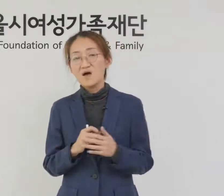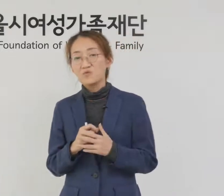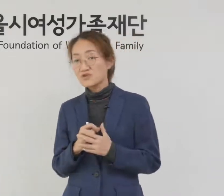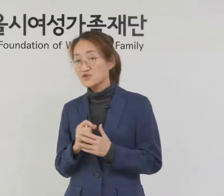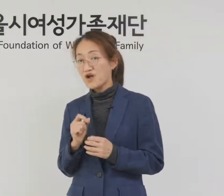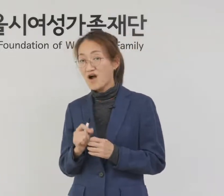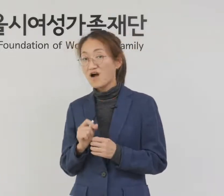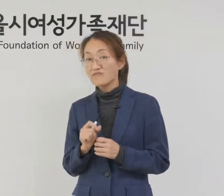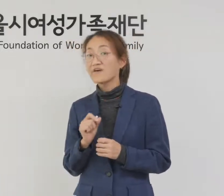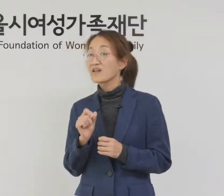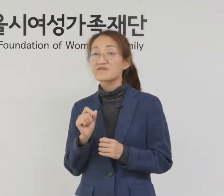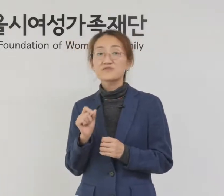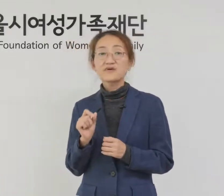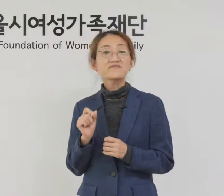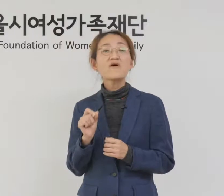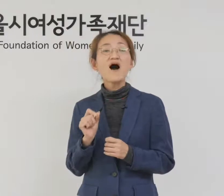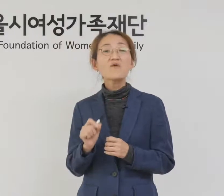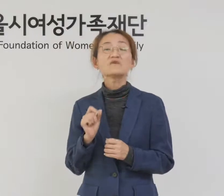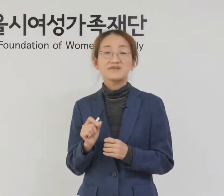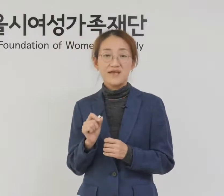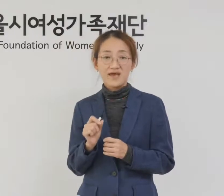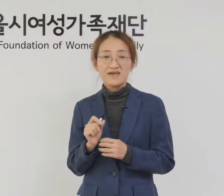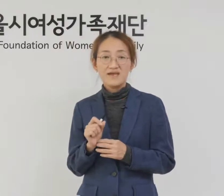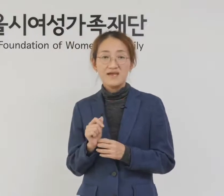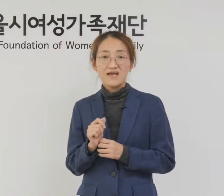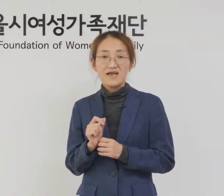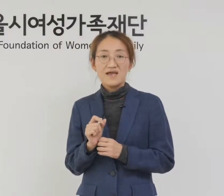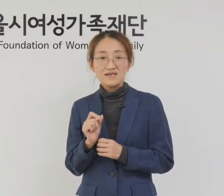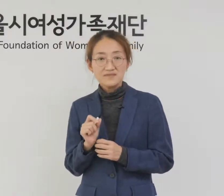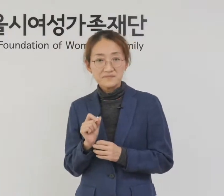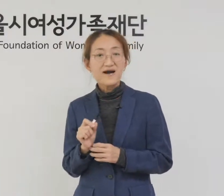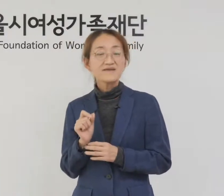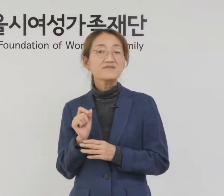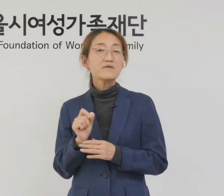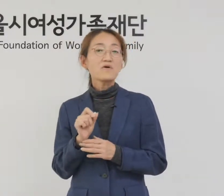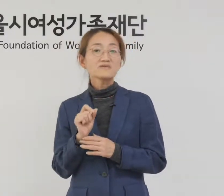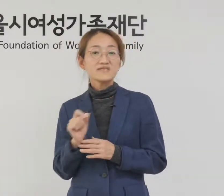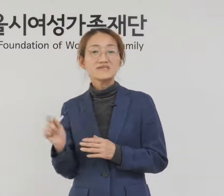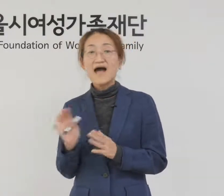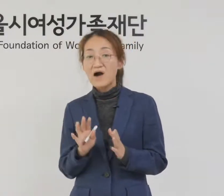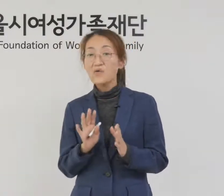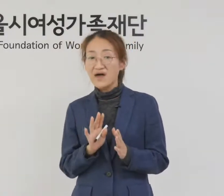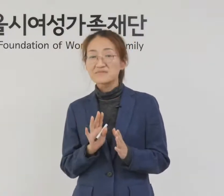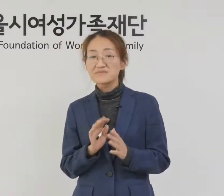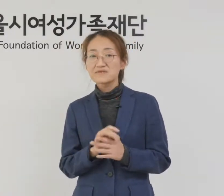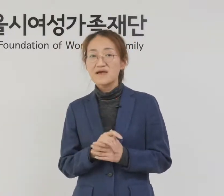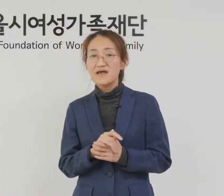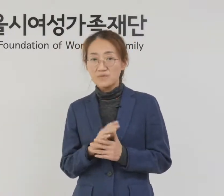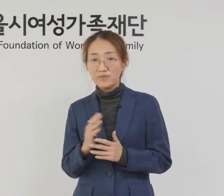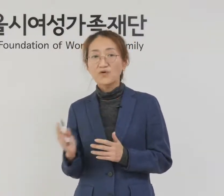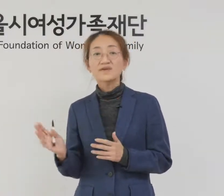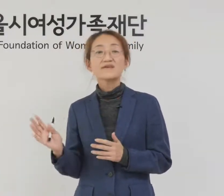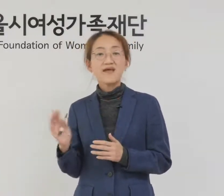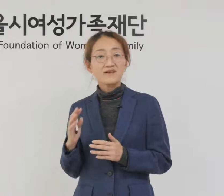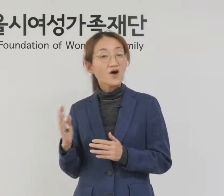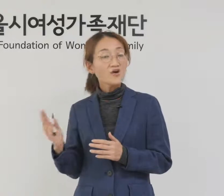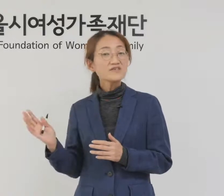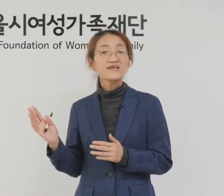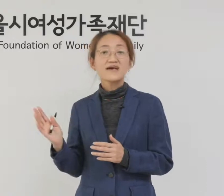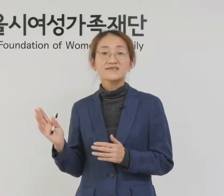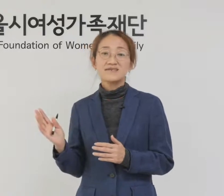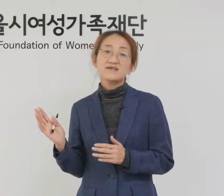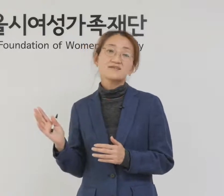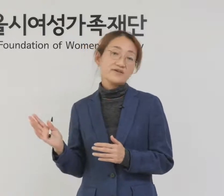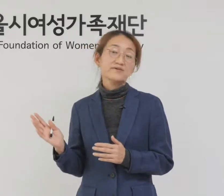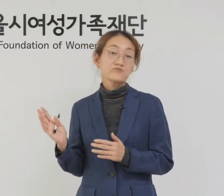services, which are available 24 hours a day. In spite of all these outcomes, important and